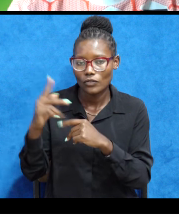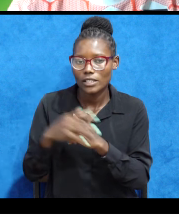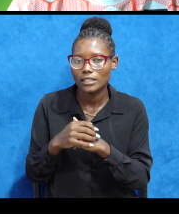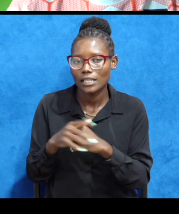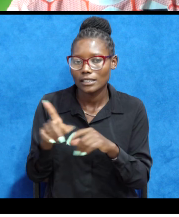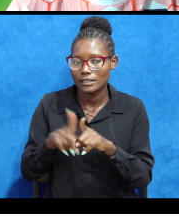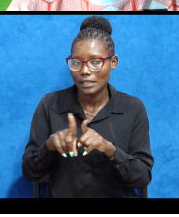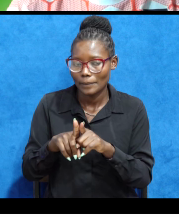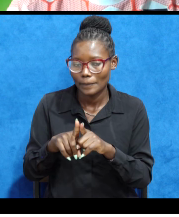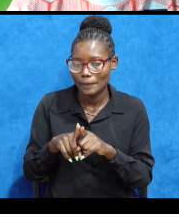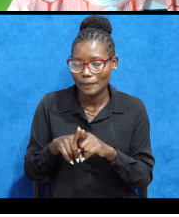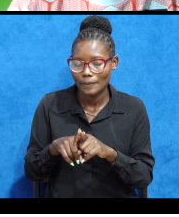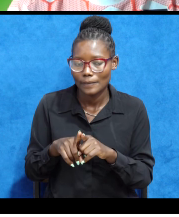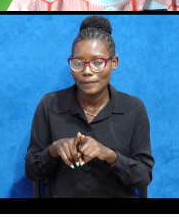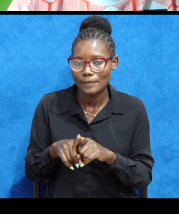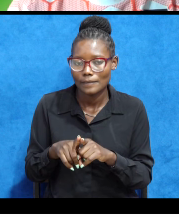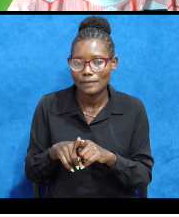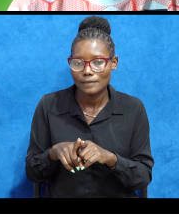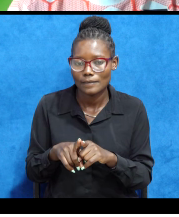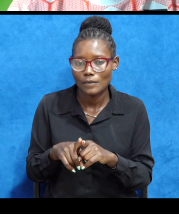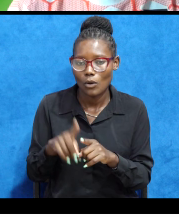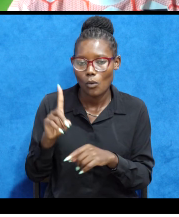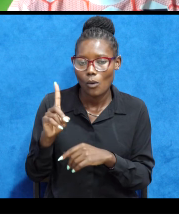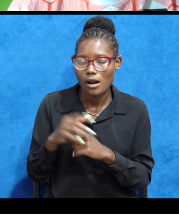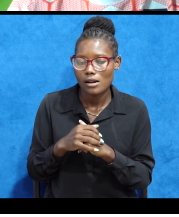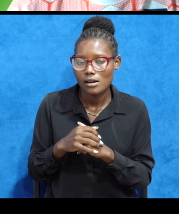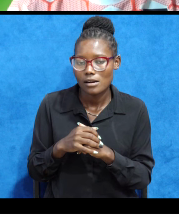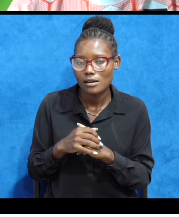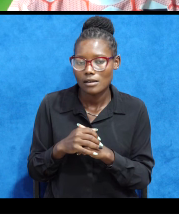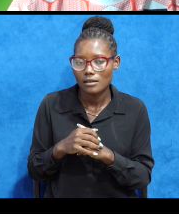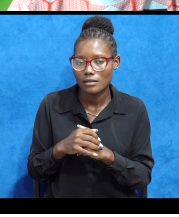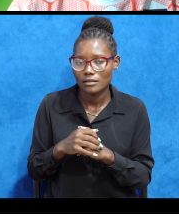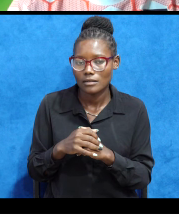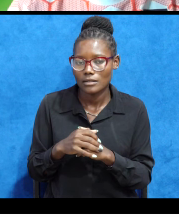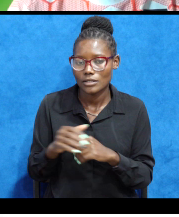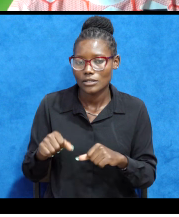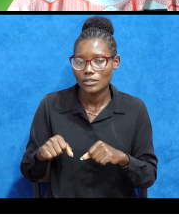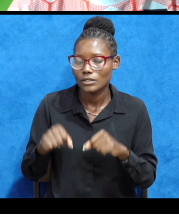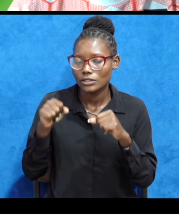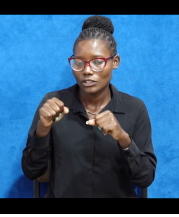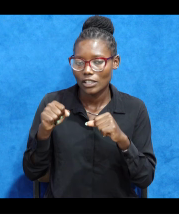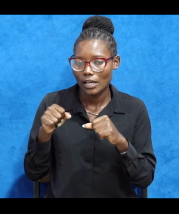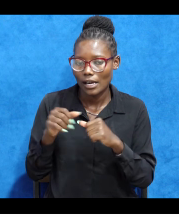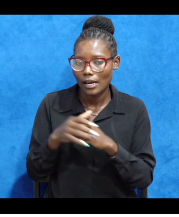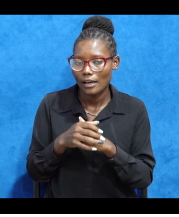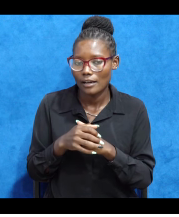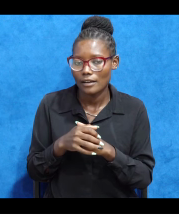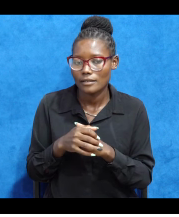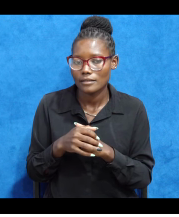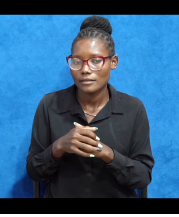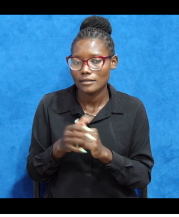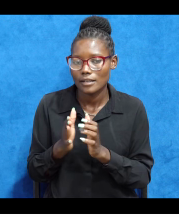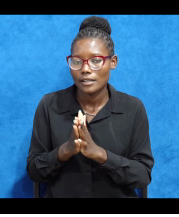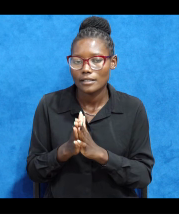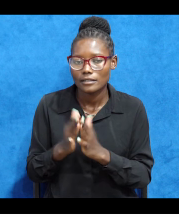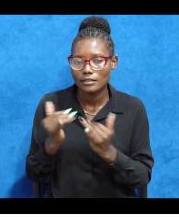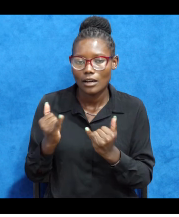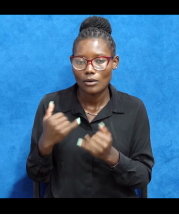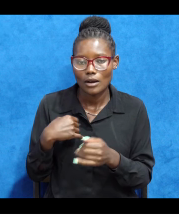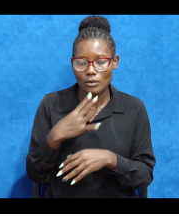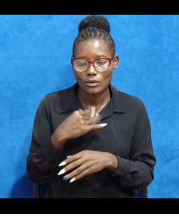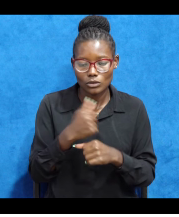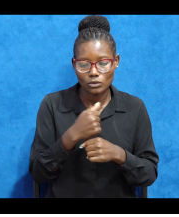Luke Devirgiliis. I am a PhD student. Actually, Dr. Pierce's